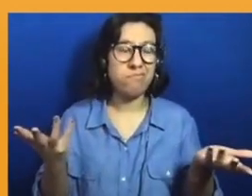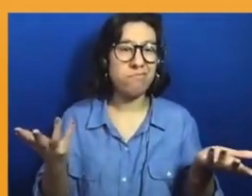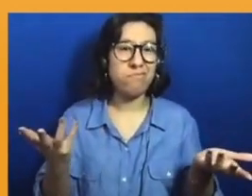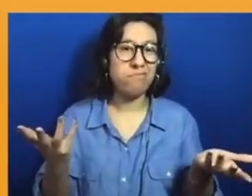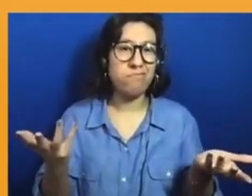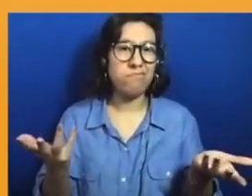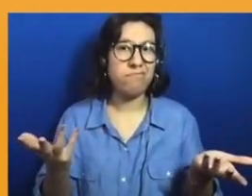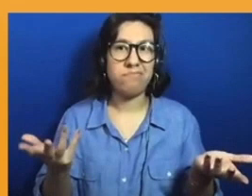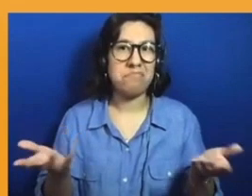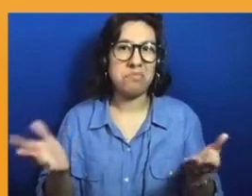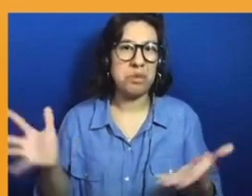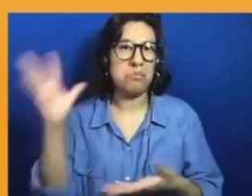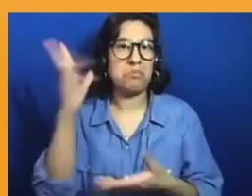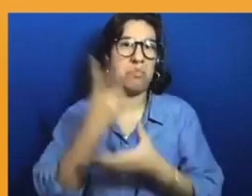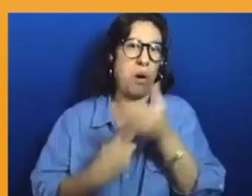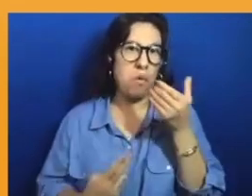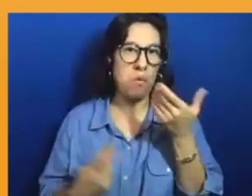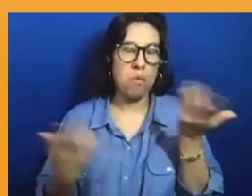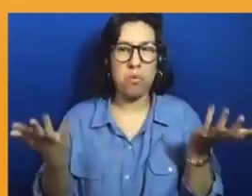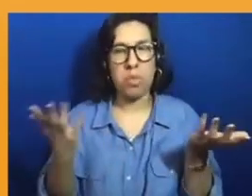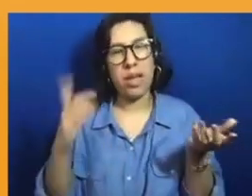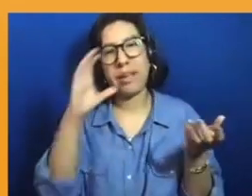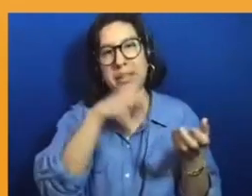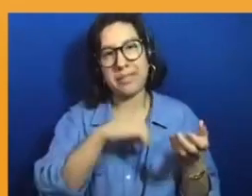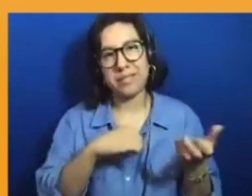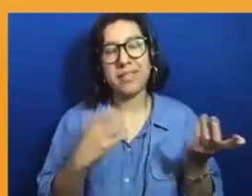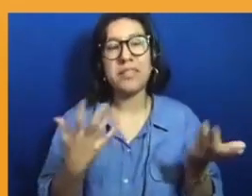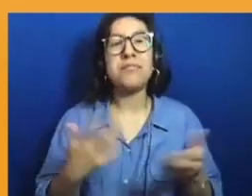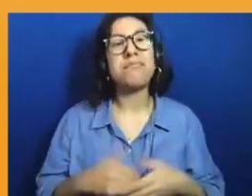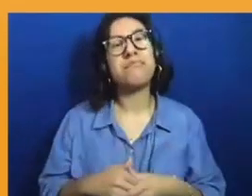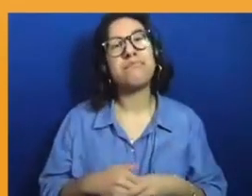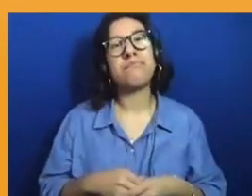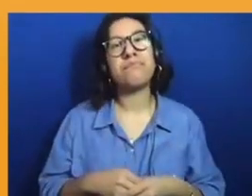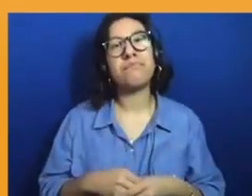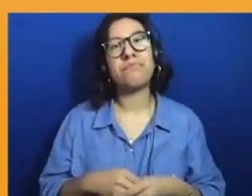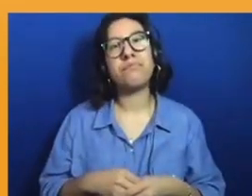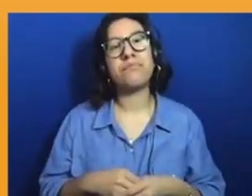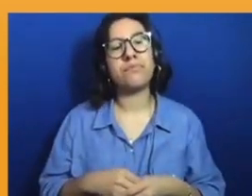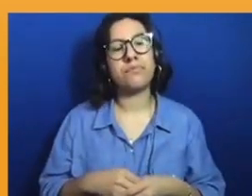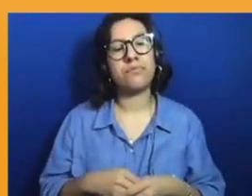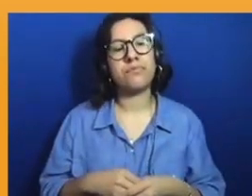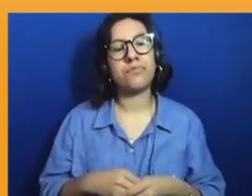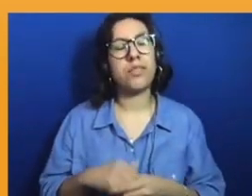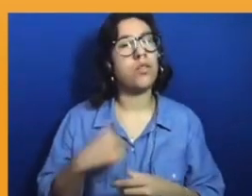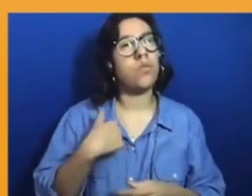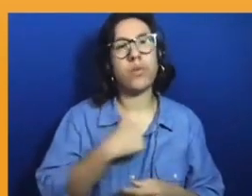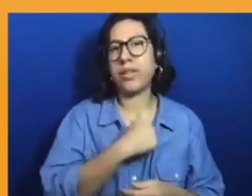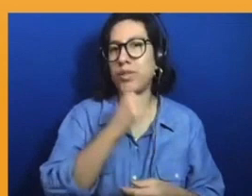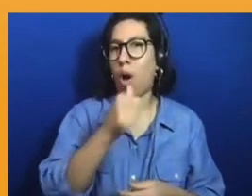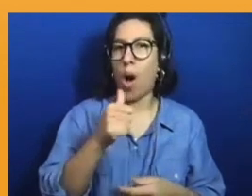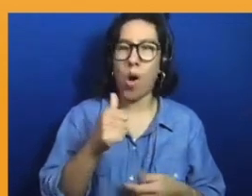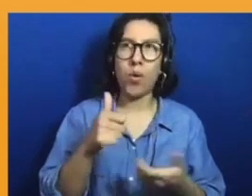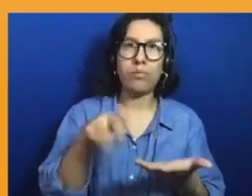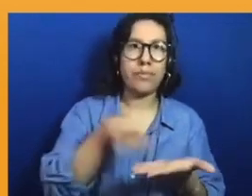it's just combined, you know, and we don't dance a